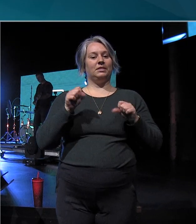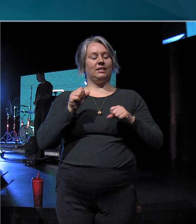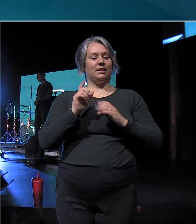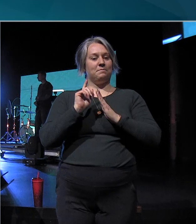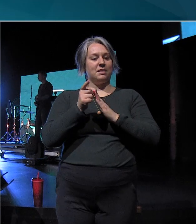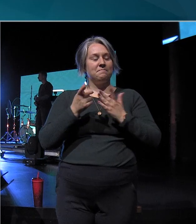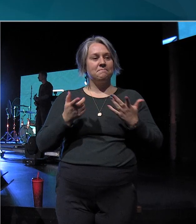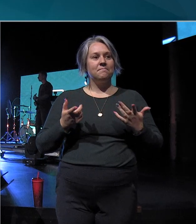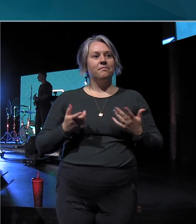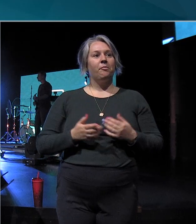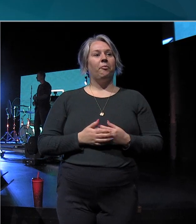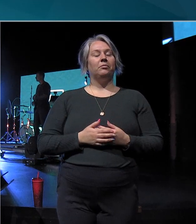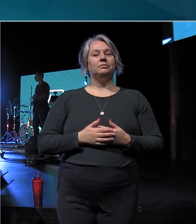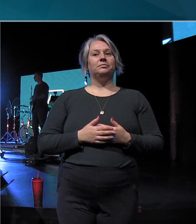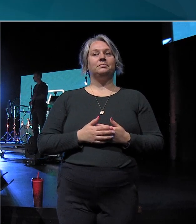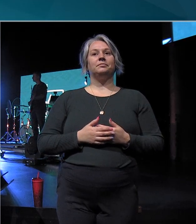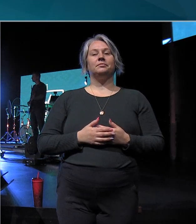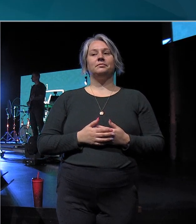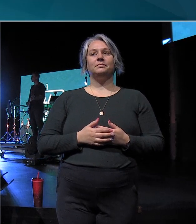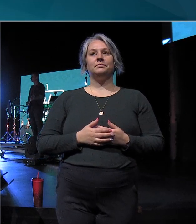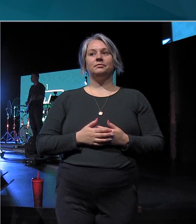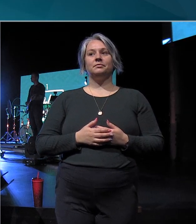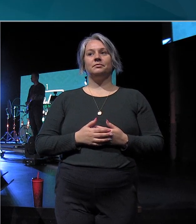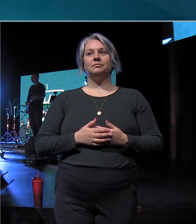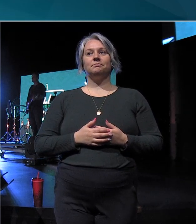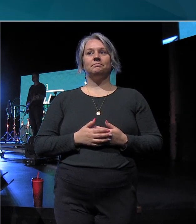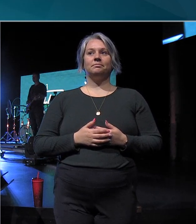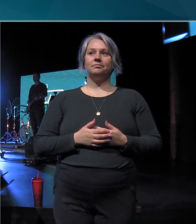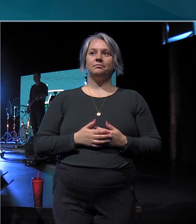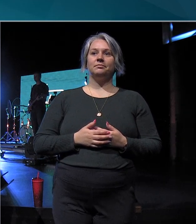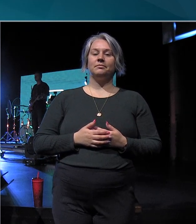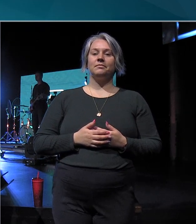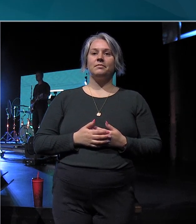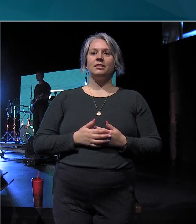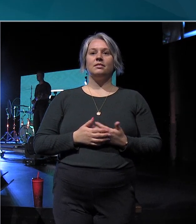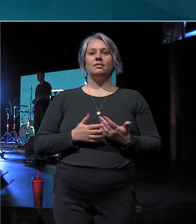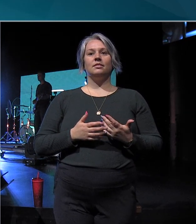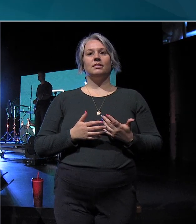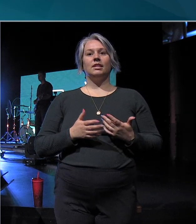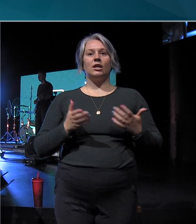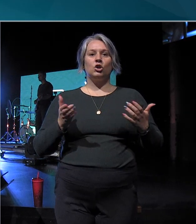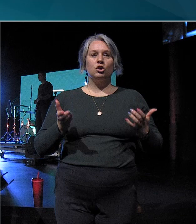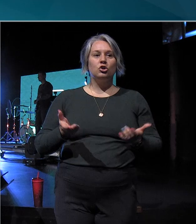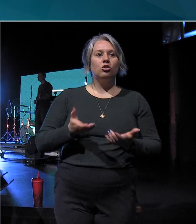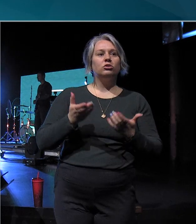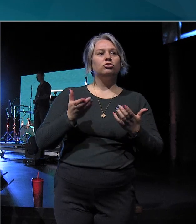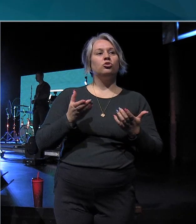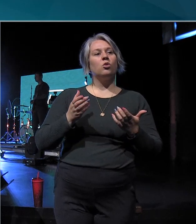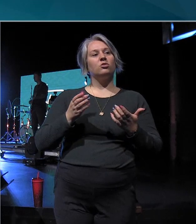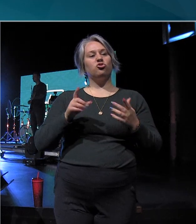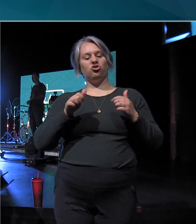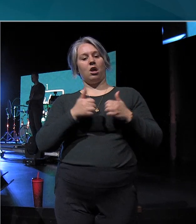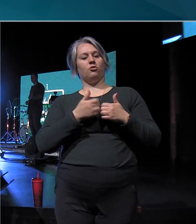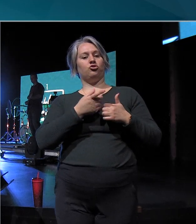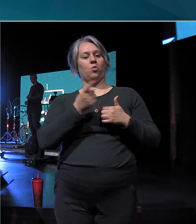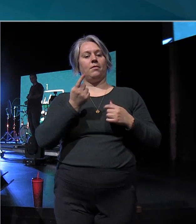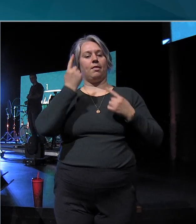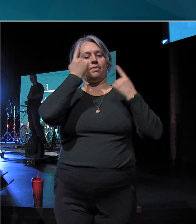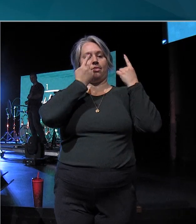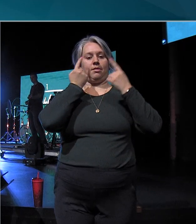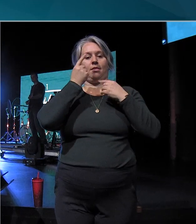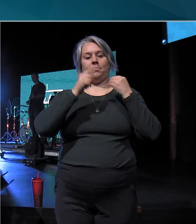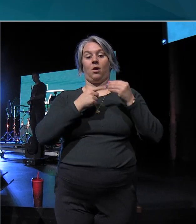take a minute and encourage us, maybe slash challenge us, to think through some things. And so if